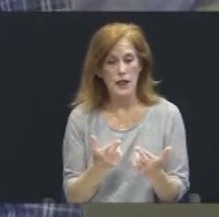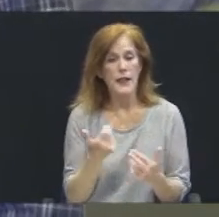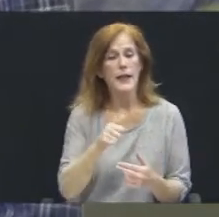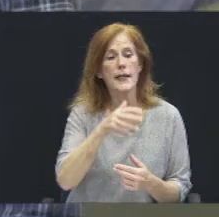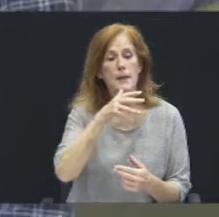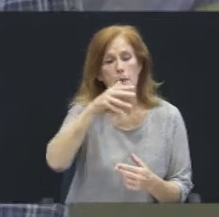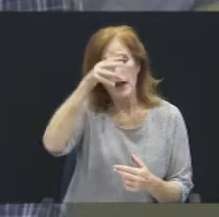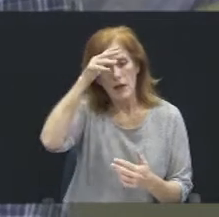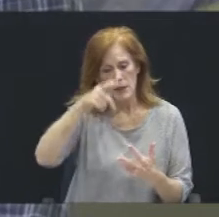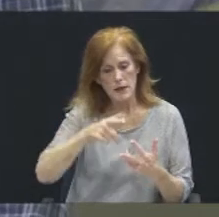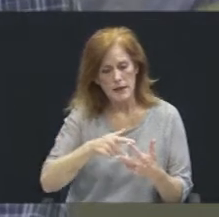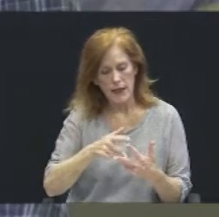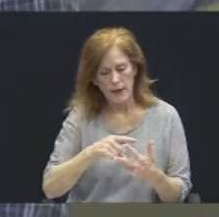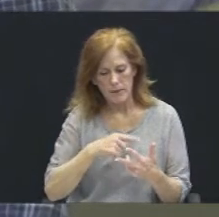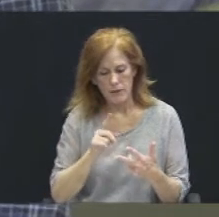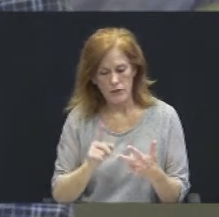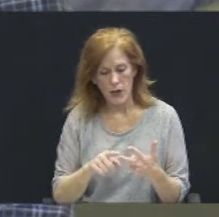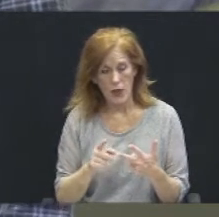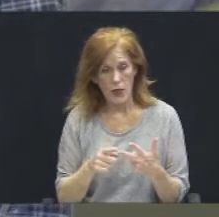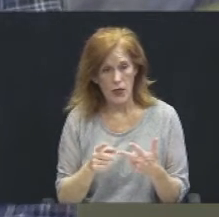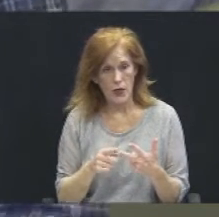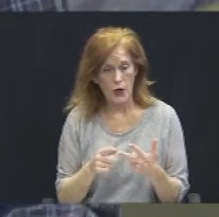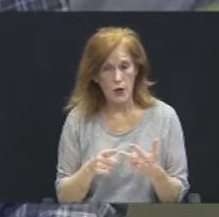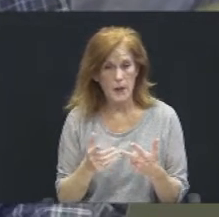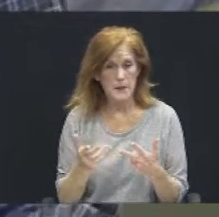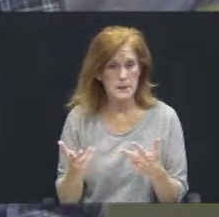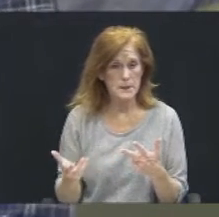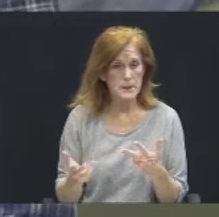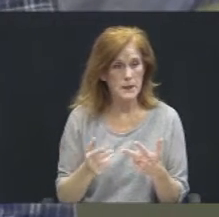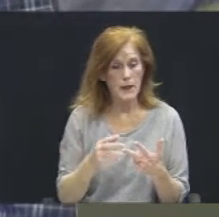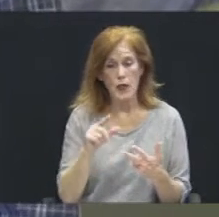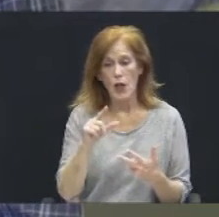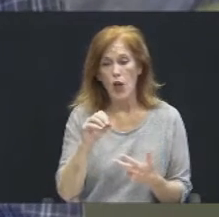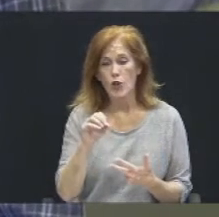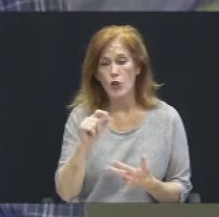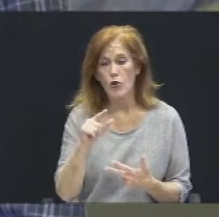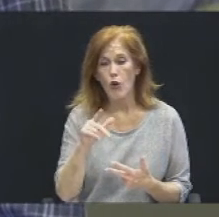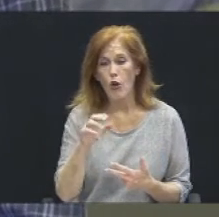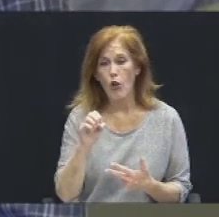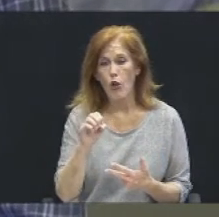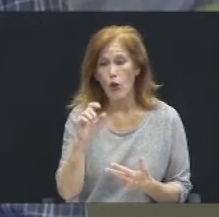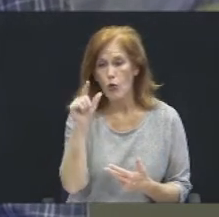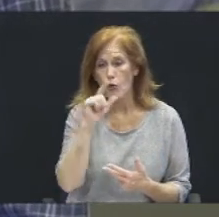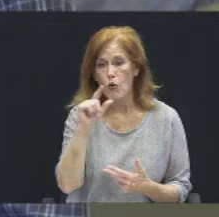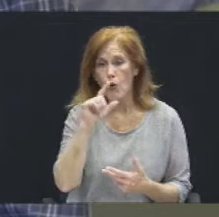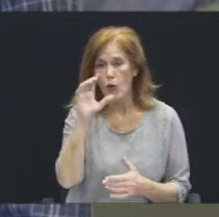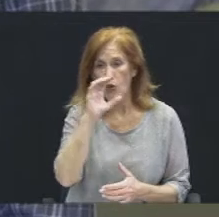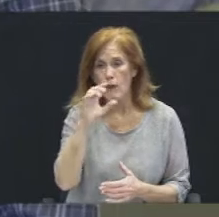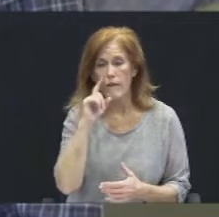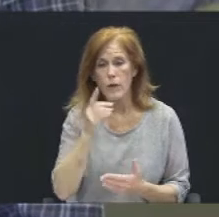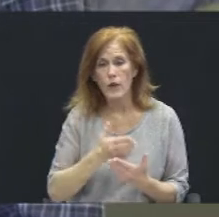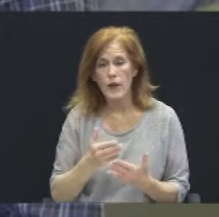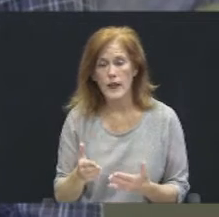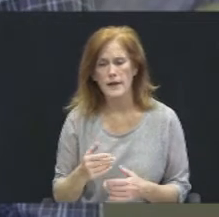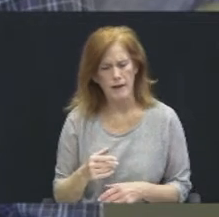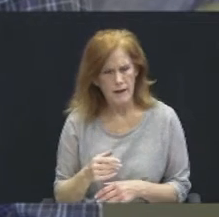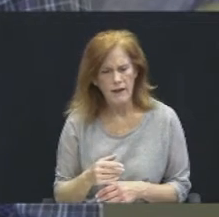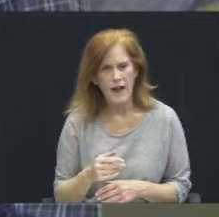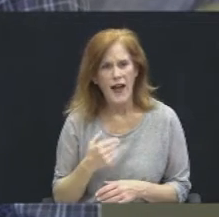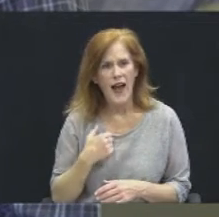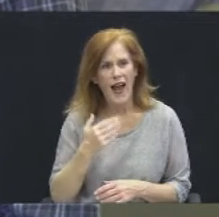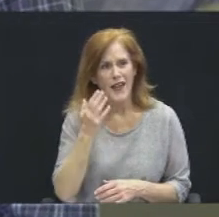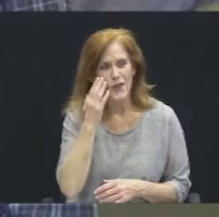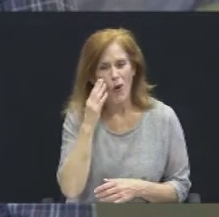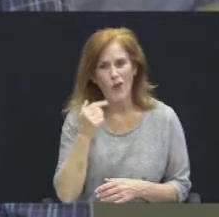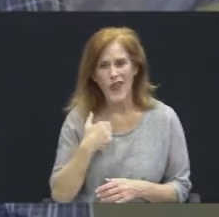parents second. And then third, just Googling stuff. You know, if I know that's like such a millennial